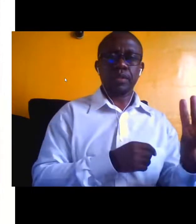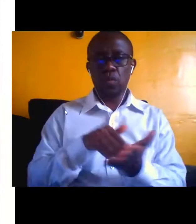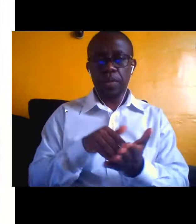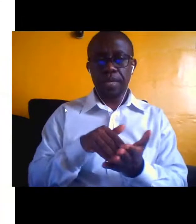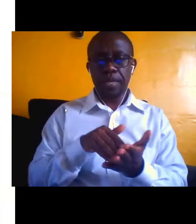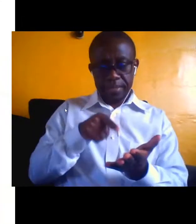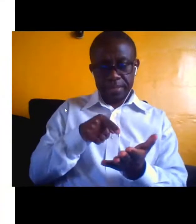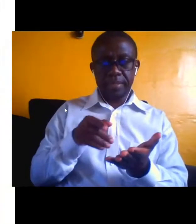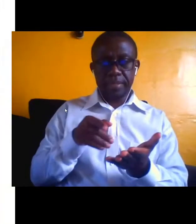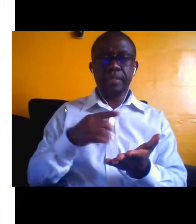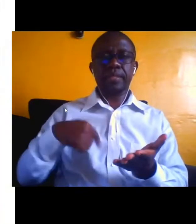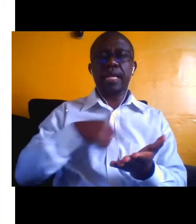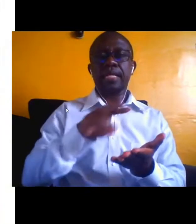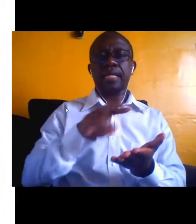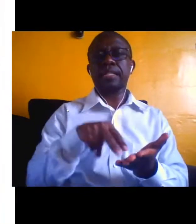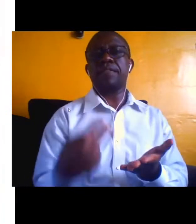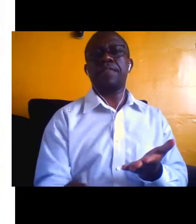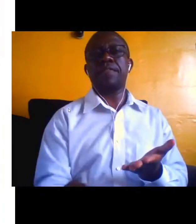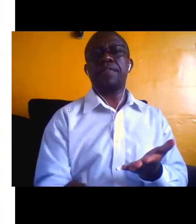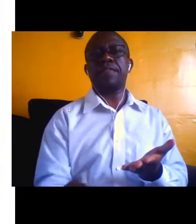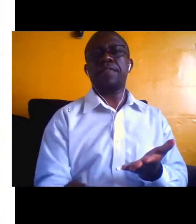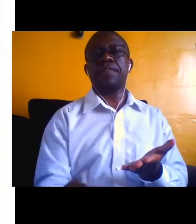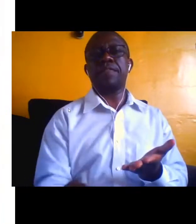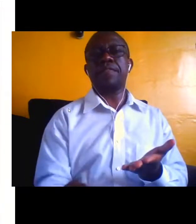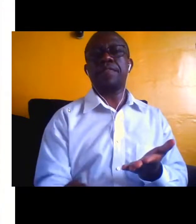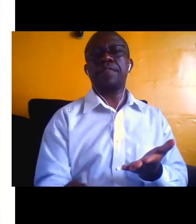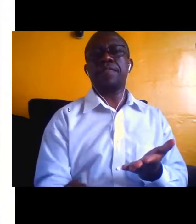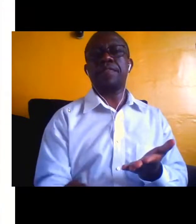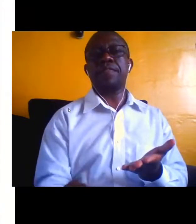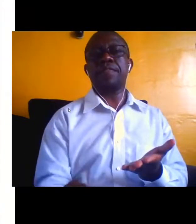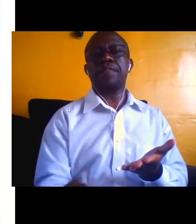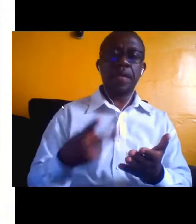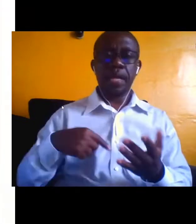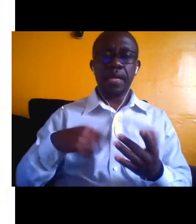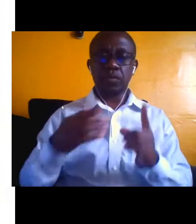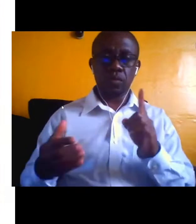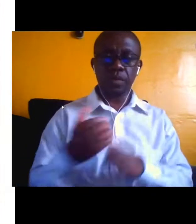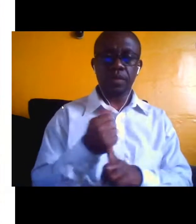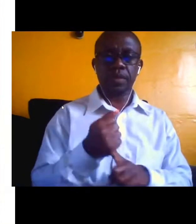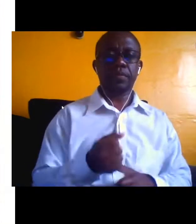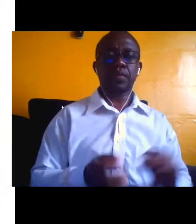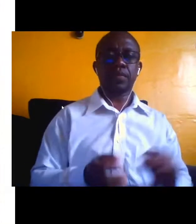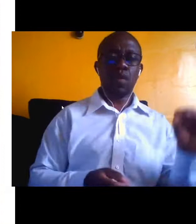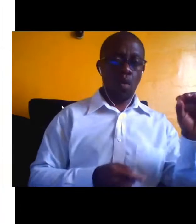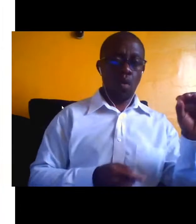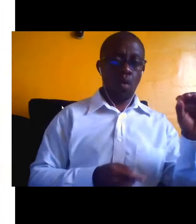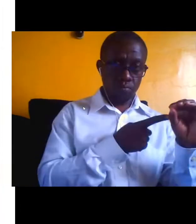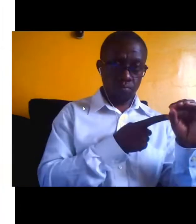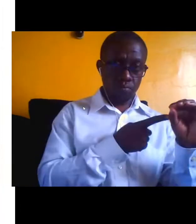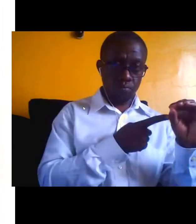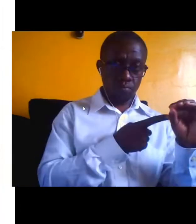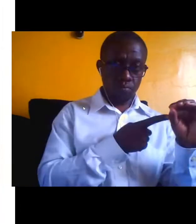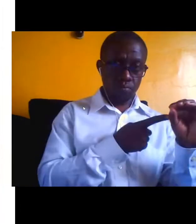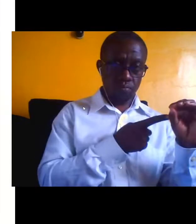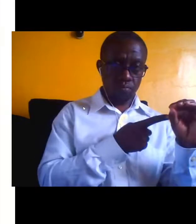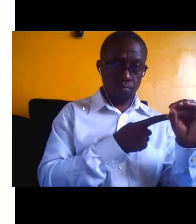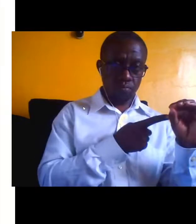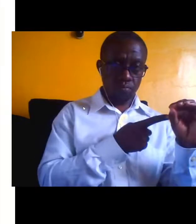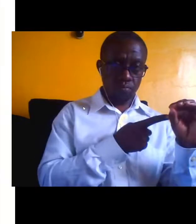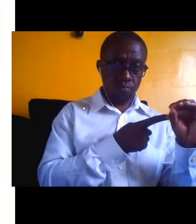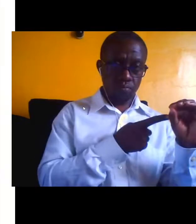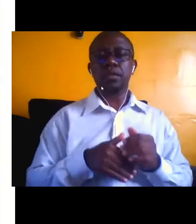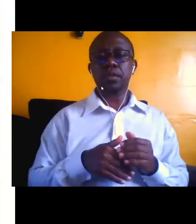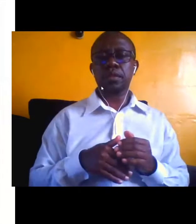we do best. And then an opportunity are those and the